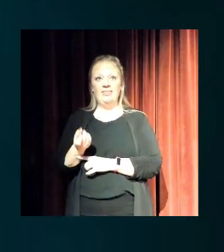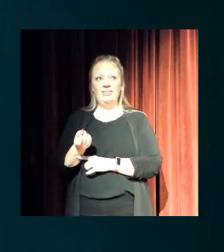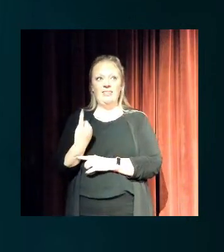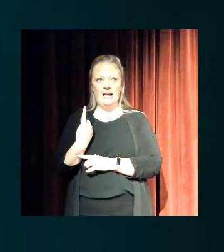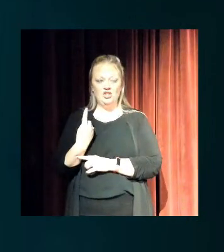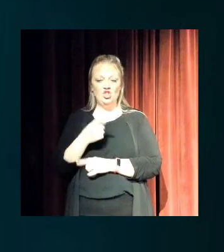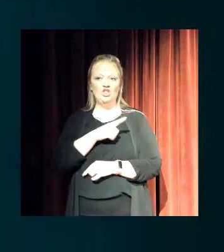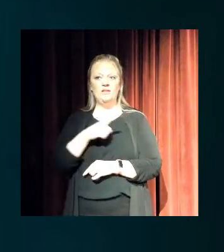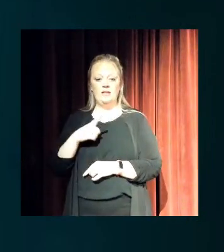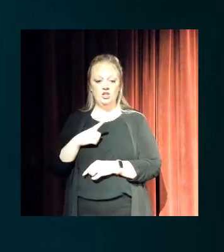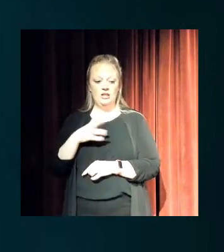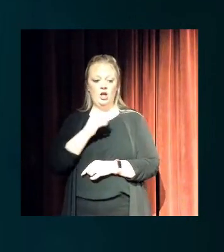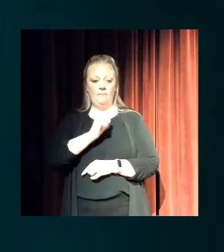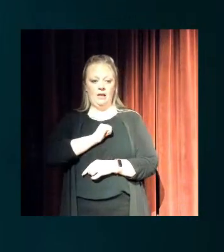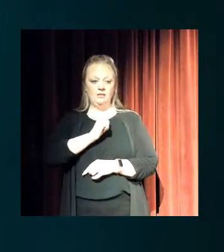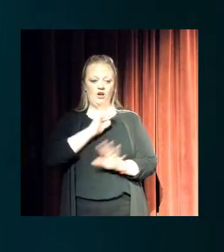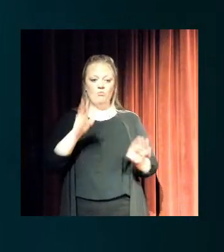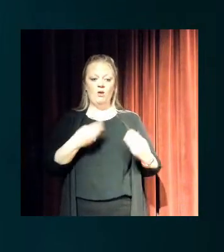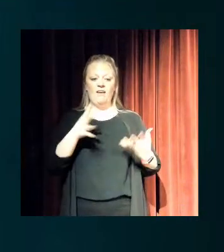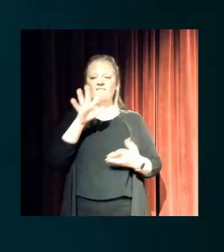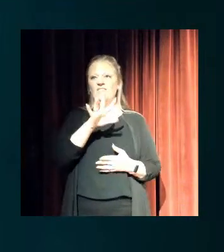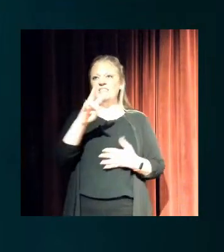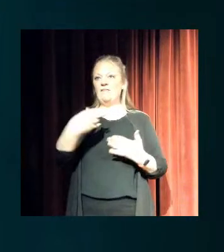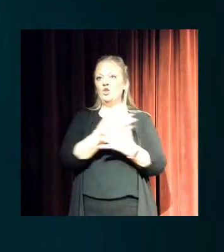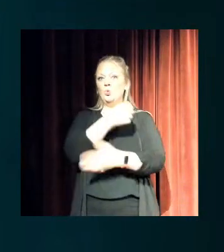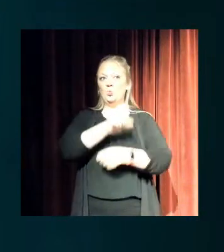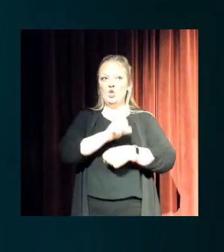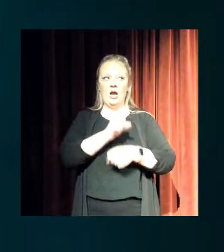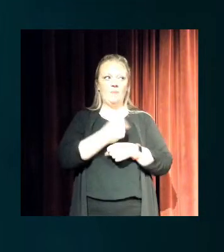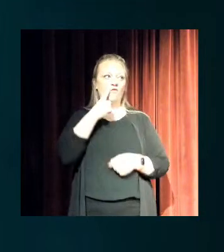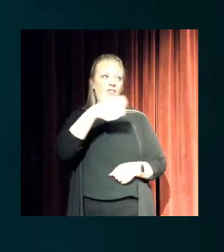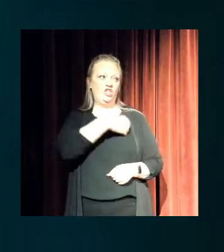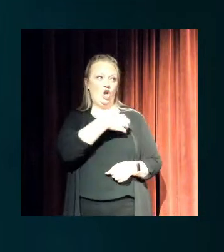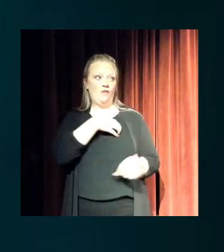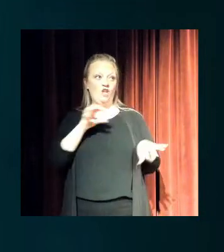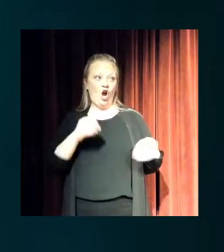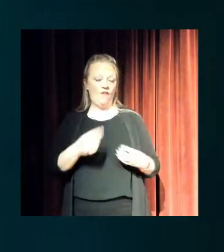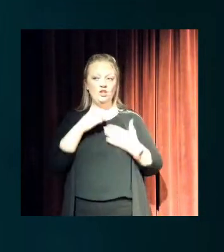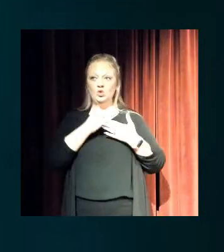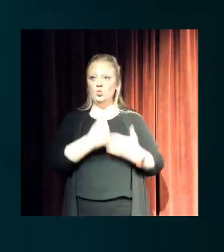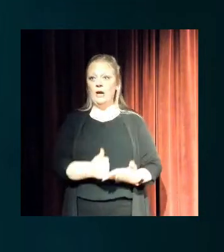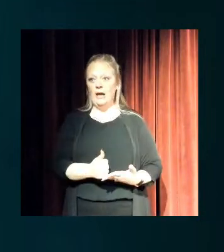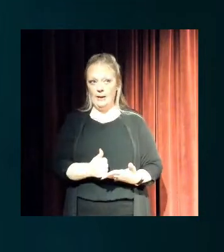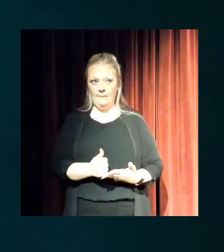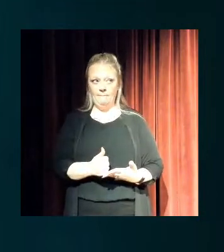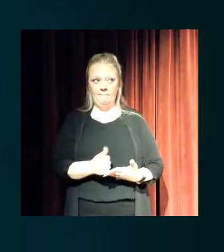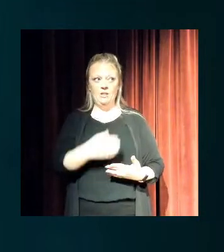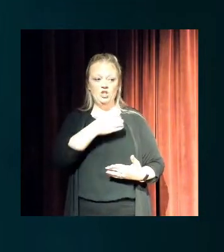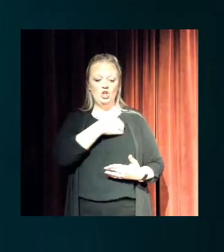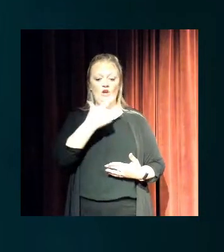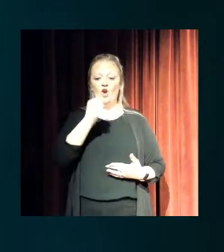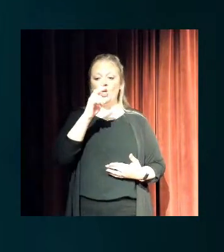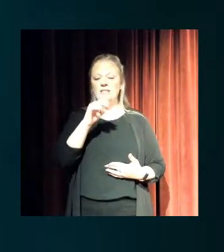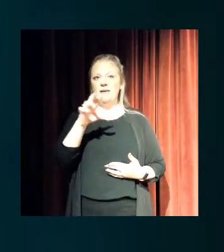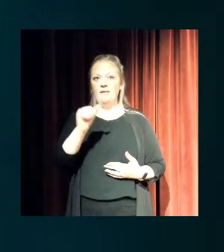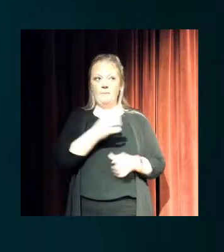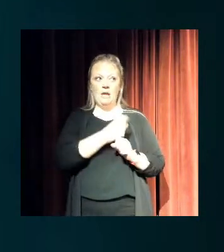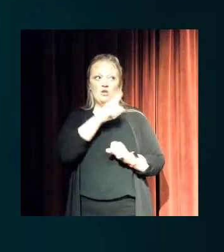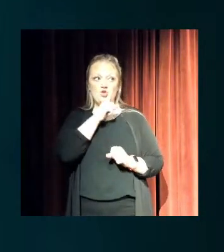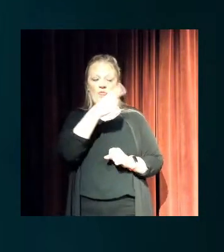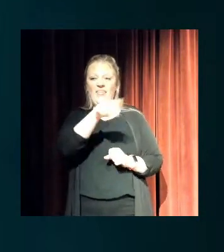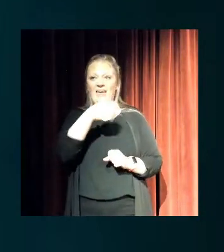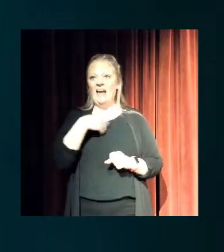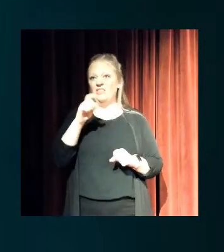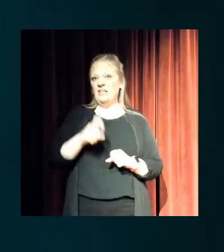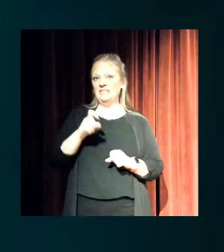the legislature and I provided 57 new jobs to the Sheriff's Office to help ensure Sheriff Garcia and his team have the